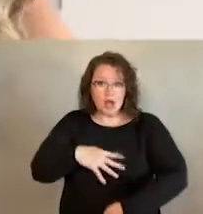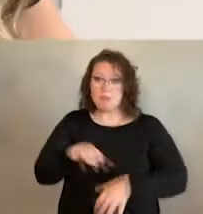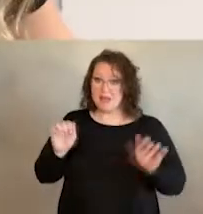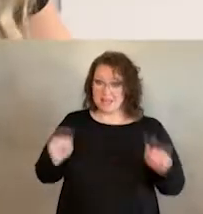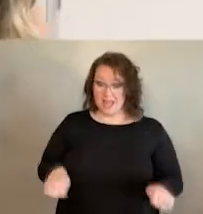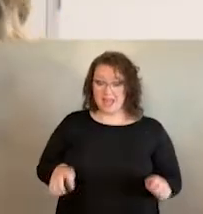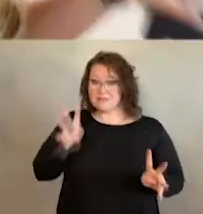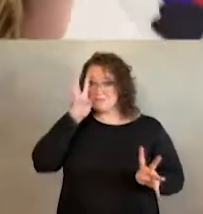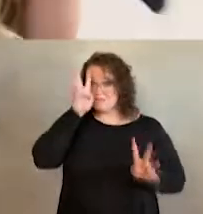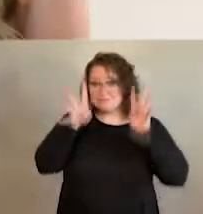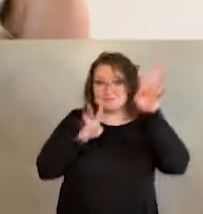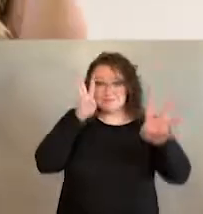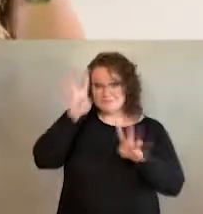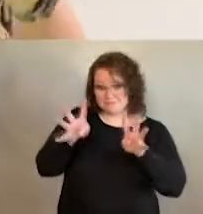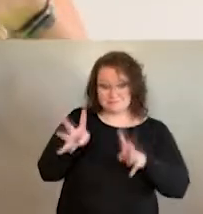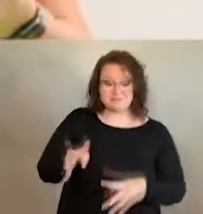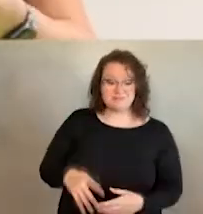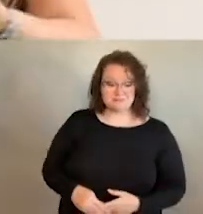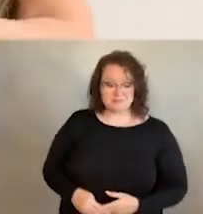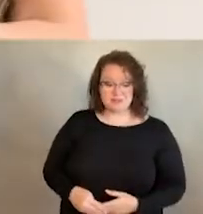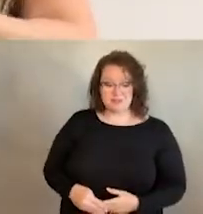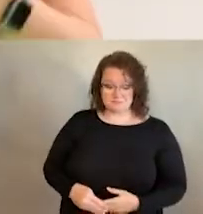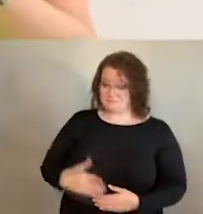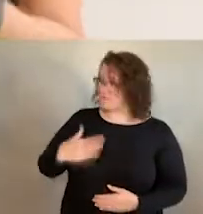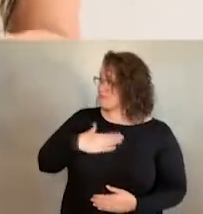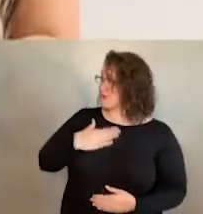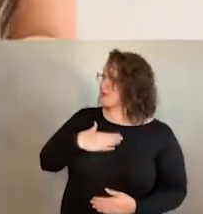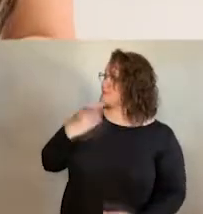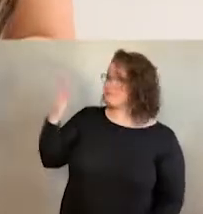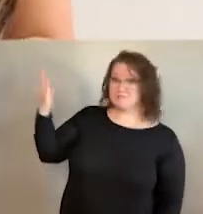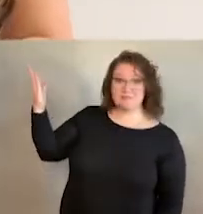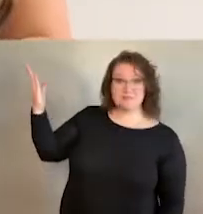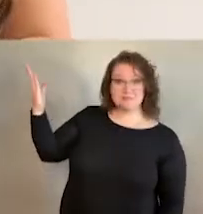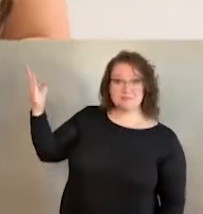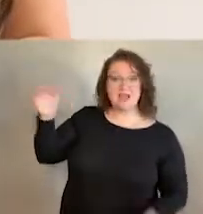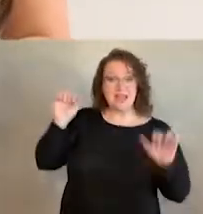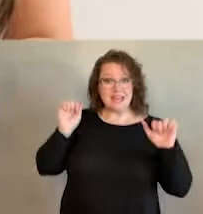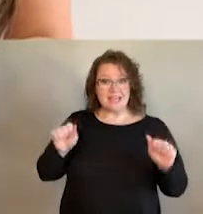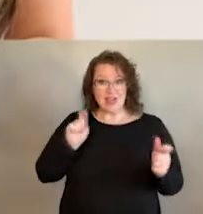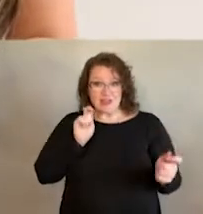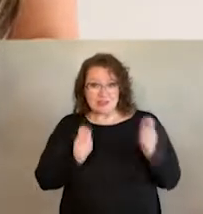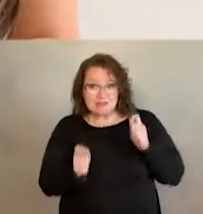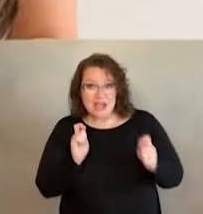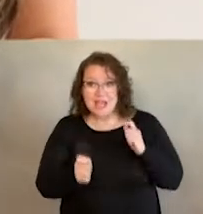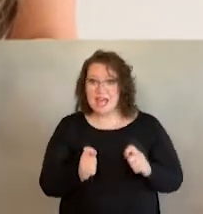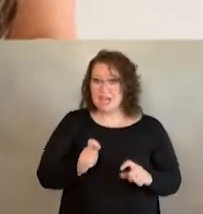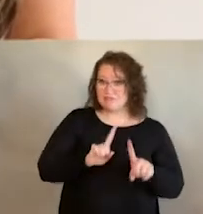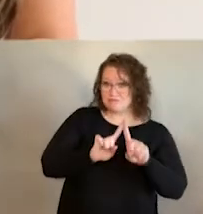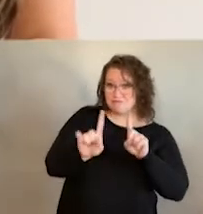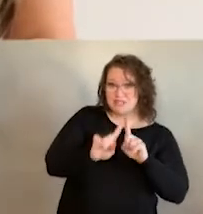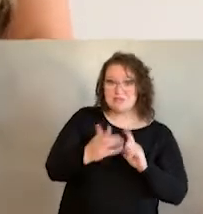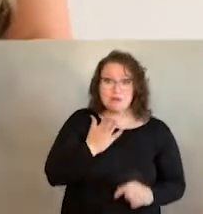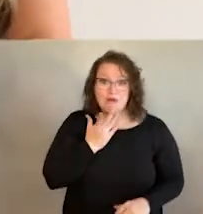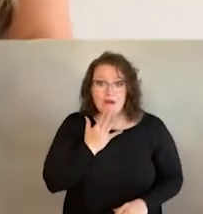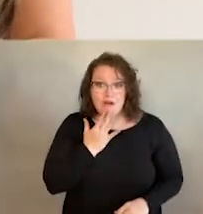you can use your imagination, and ours looks just like this. So you can change her up, make different